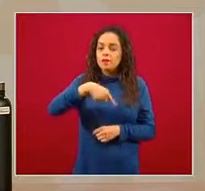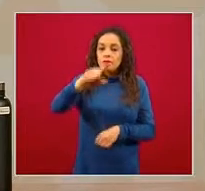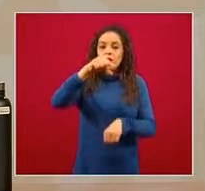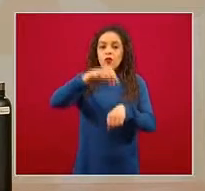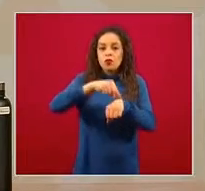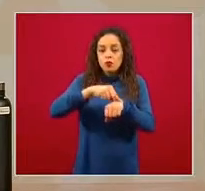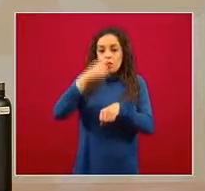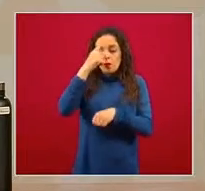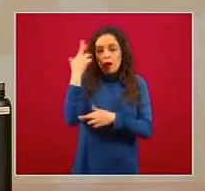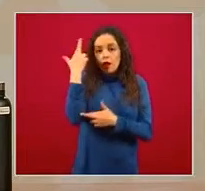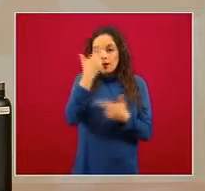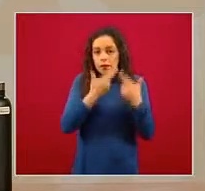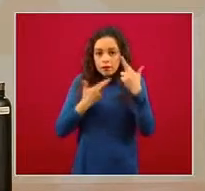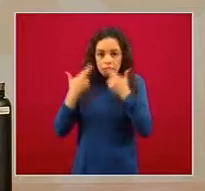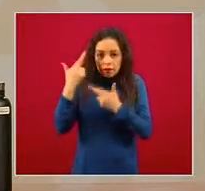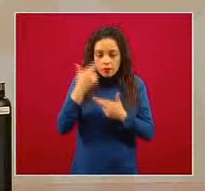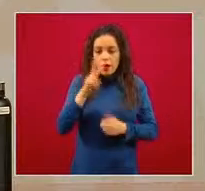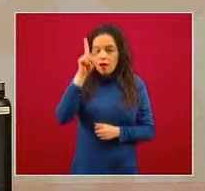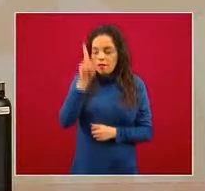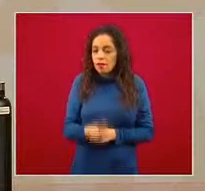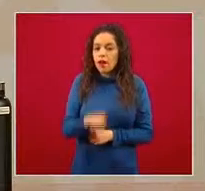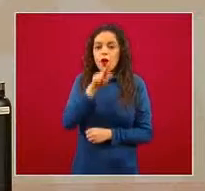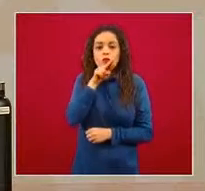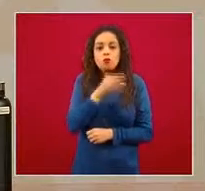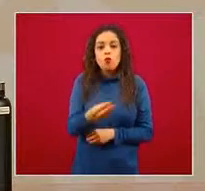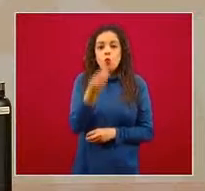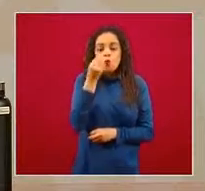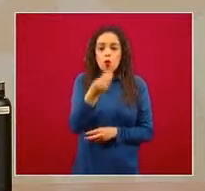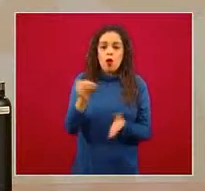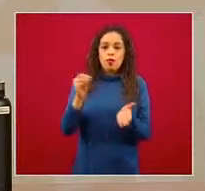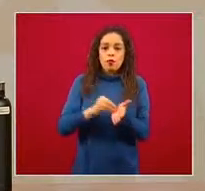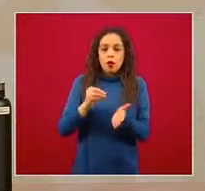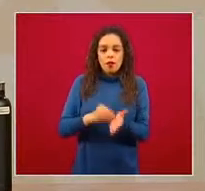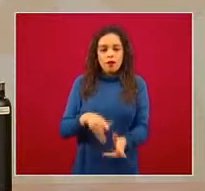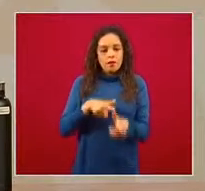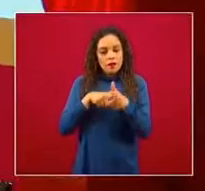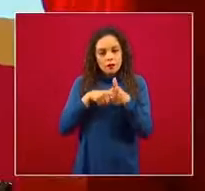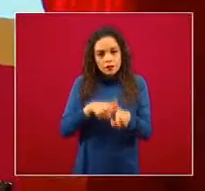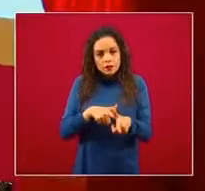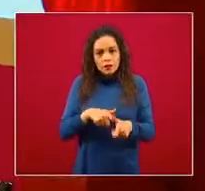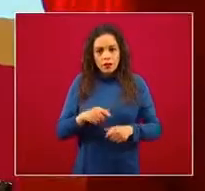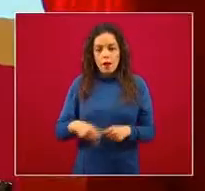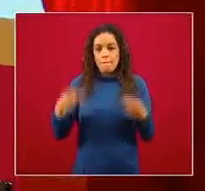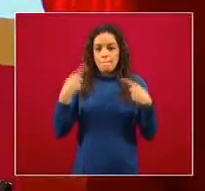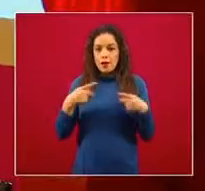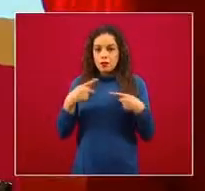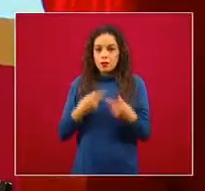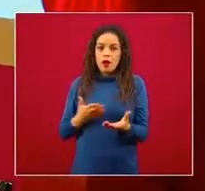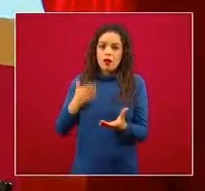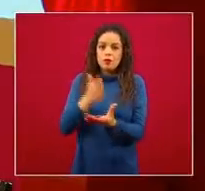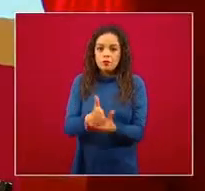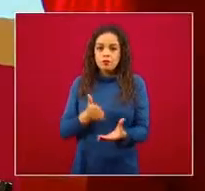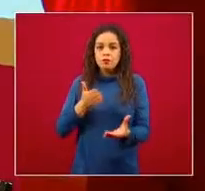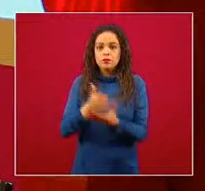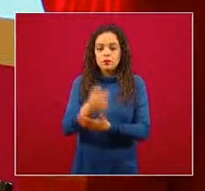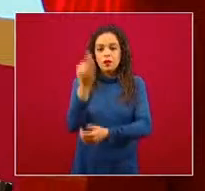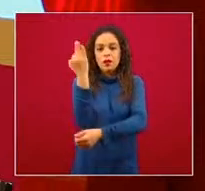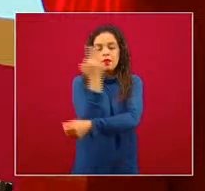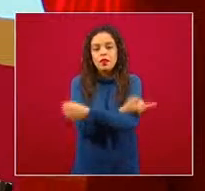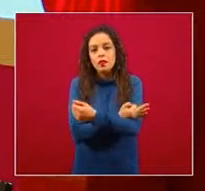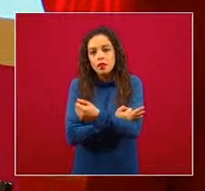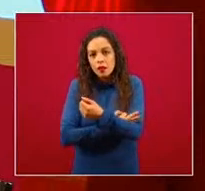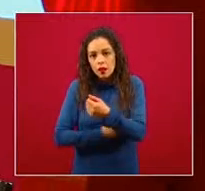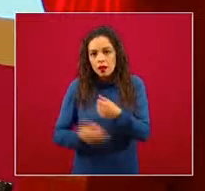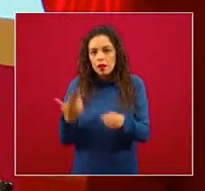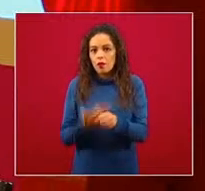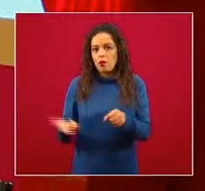have a sore throat, call us up, go to the hospital, because people are reaching hospitals way